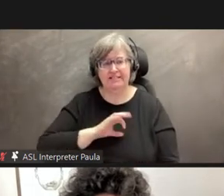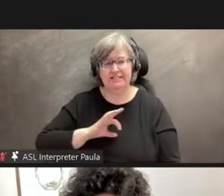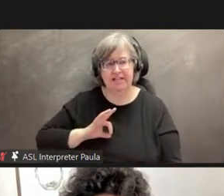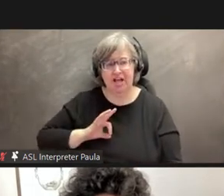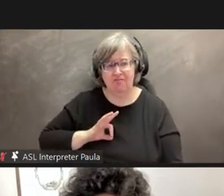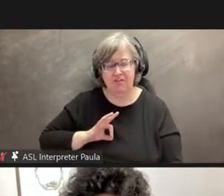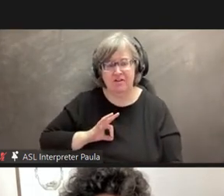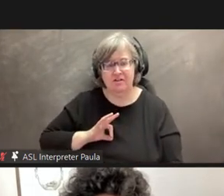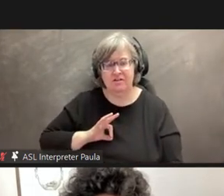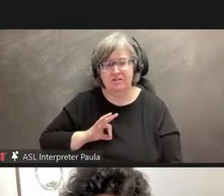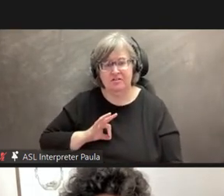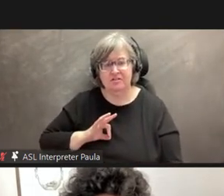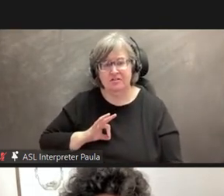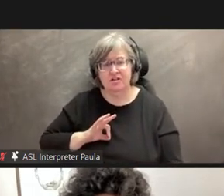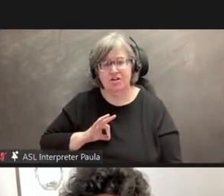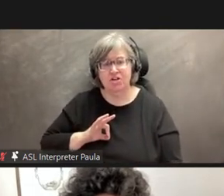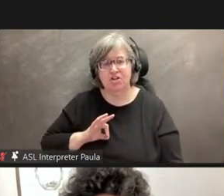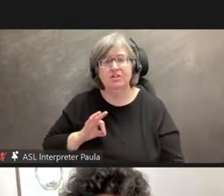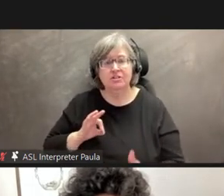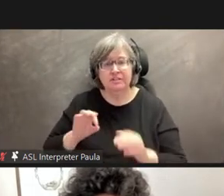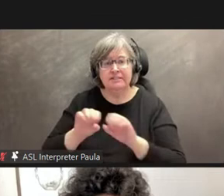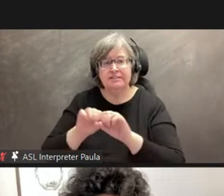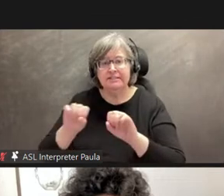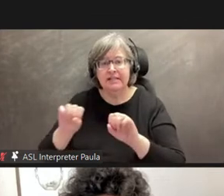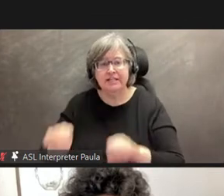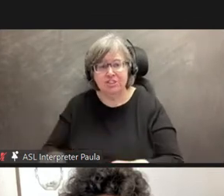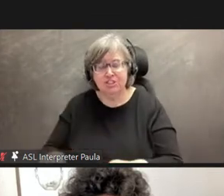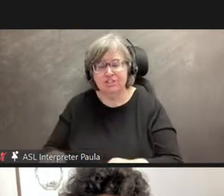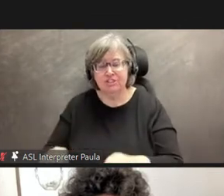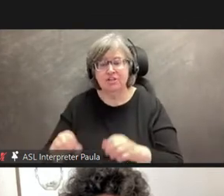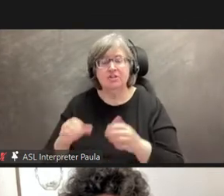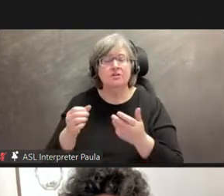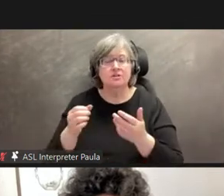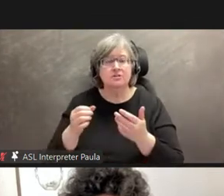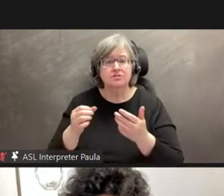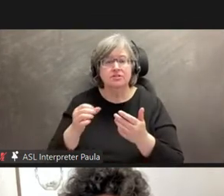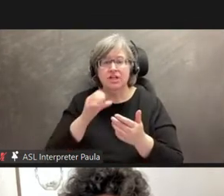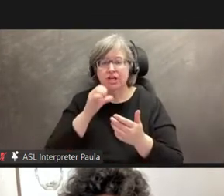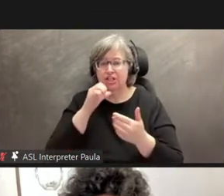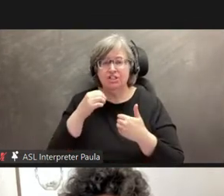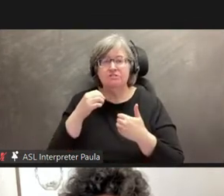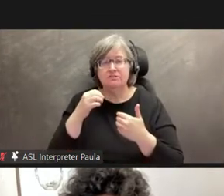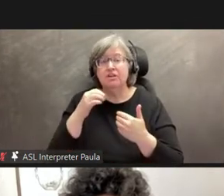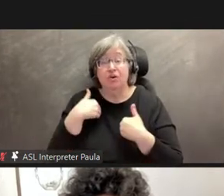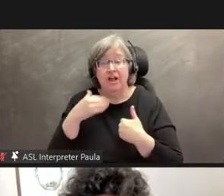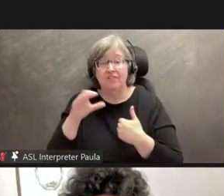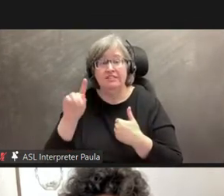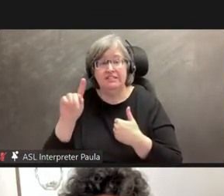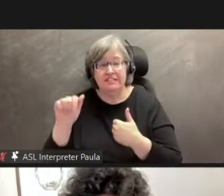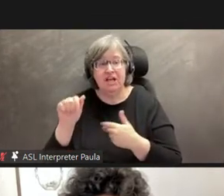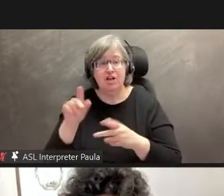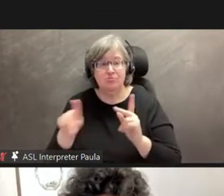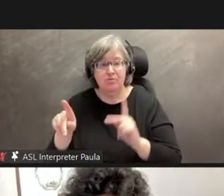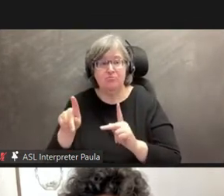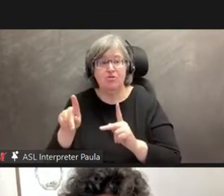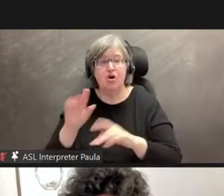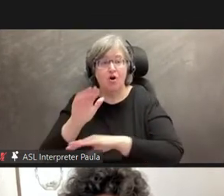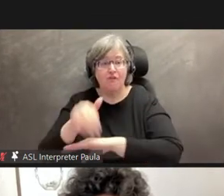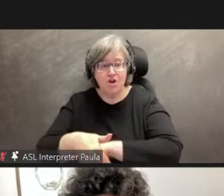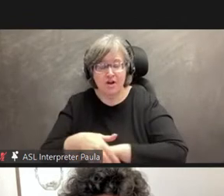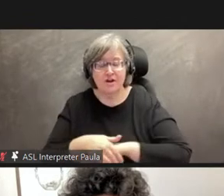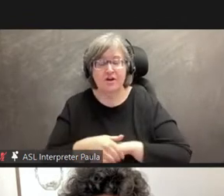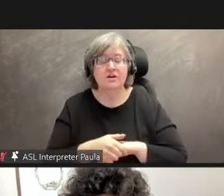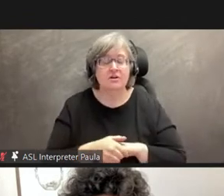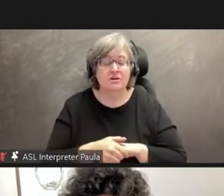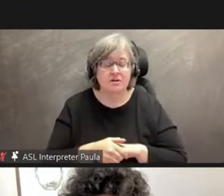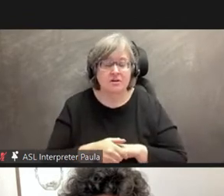are unstaffed by CTA personnel during the overnight hours. And as we move forward,